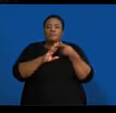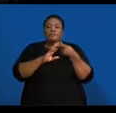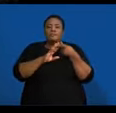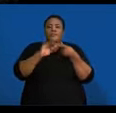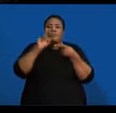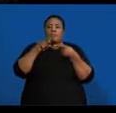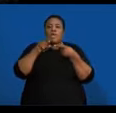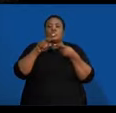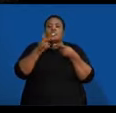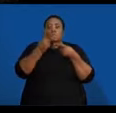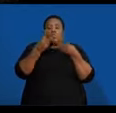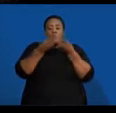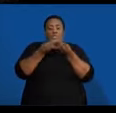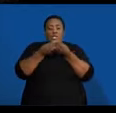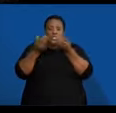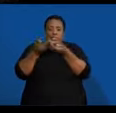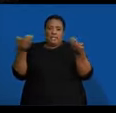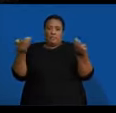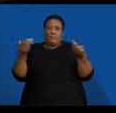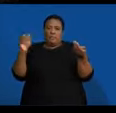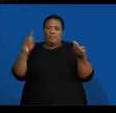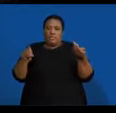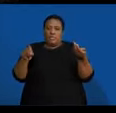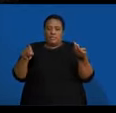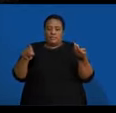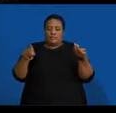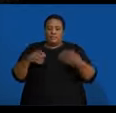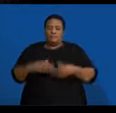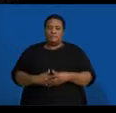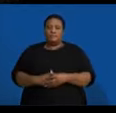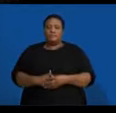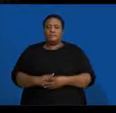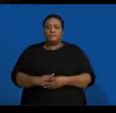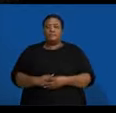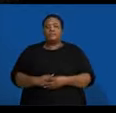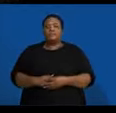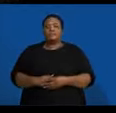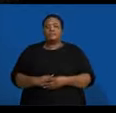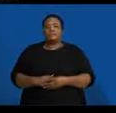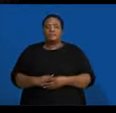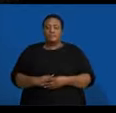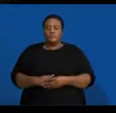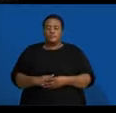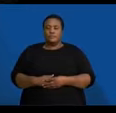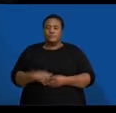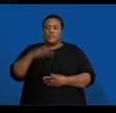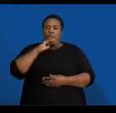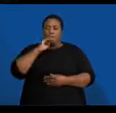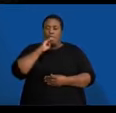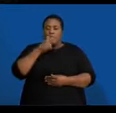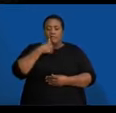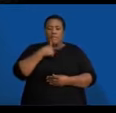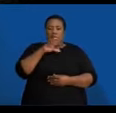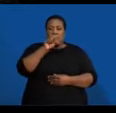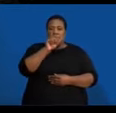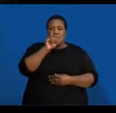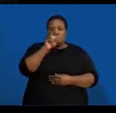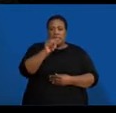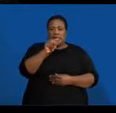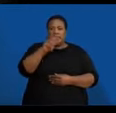the two things, right? So you would need to separate the two. Separate the two, it means I have sine of